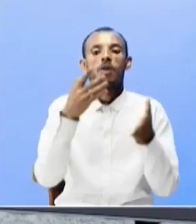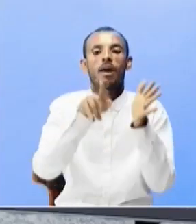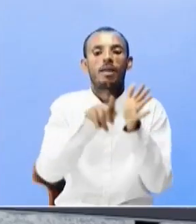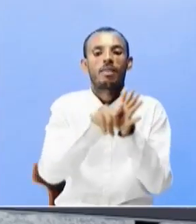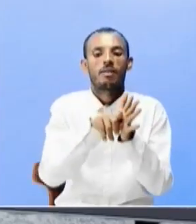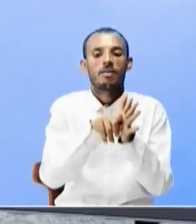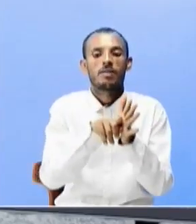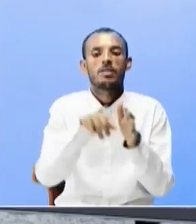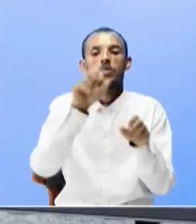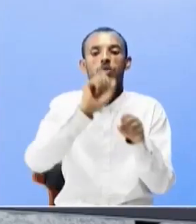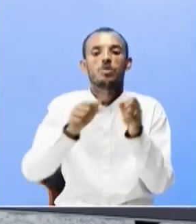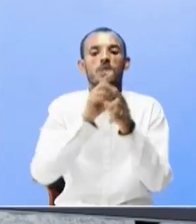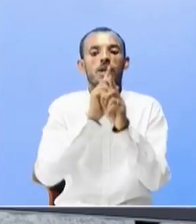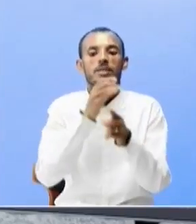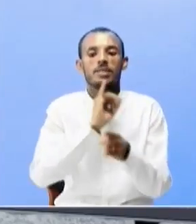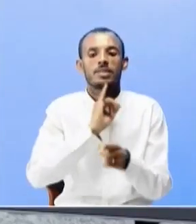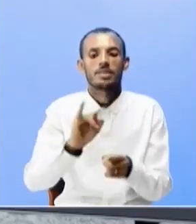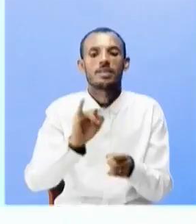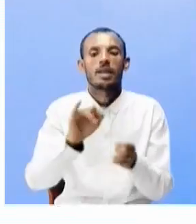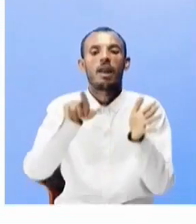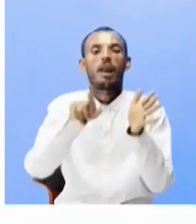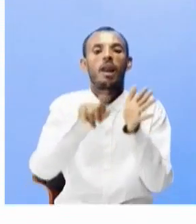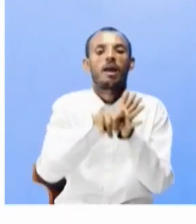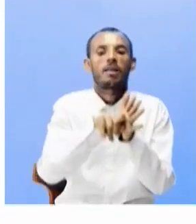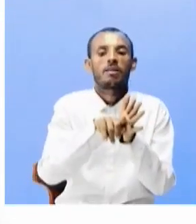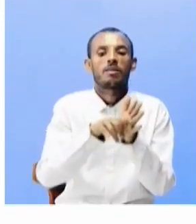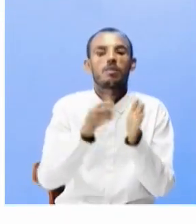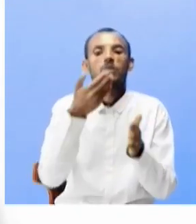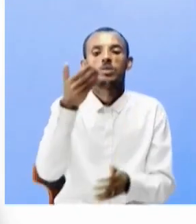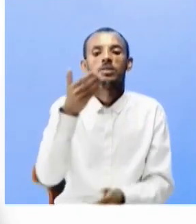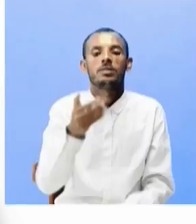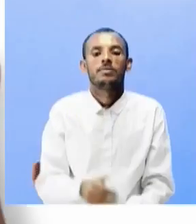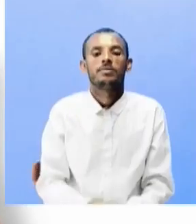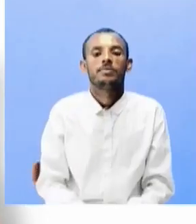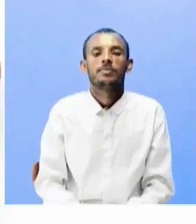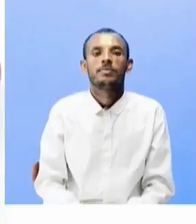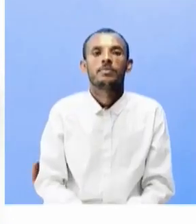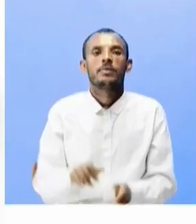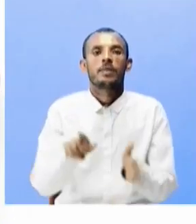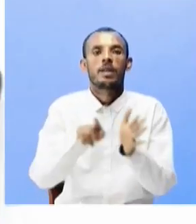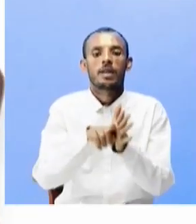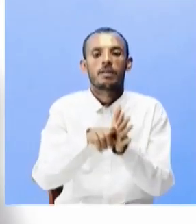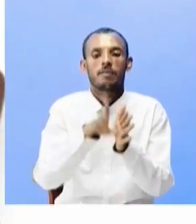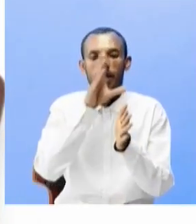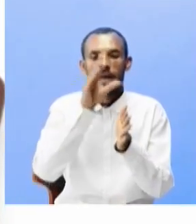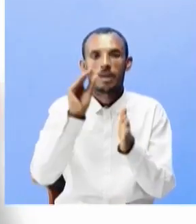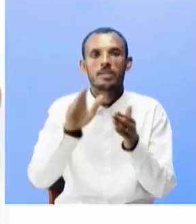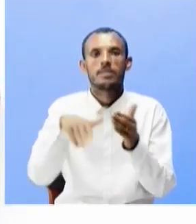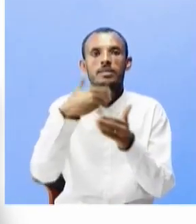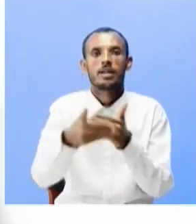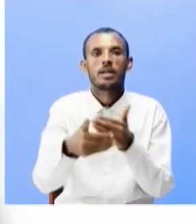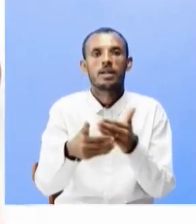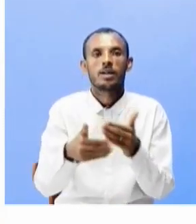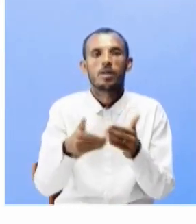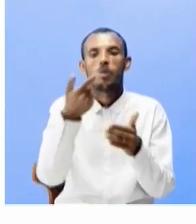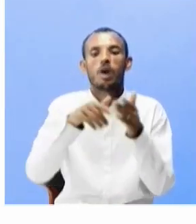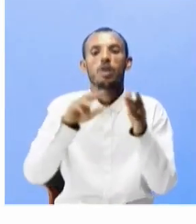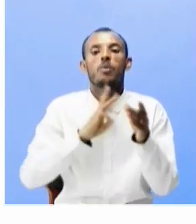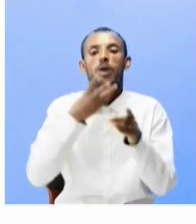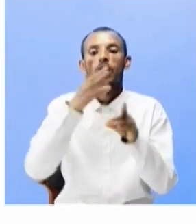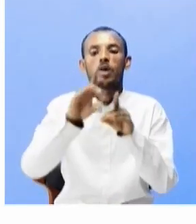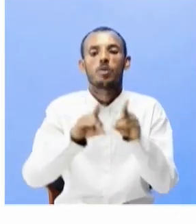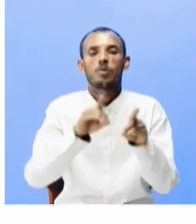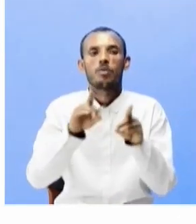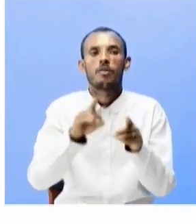So the result will be what? Negative. Good. So negative. And then what do? We subtract. Good.